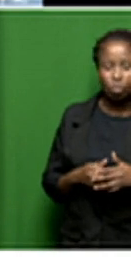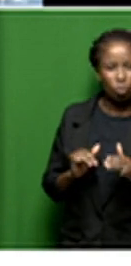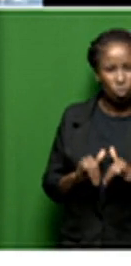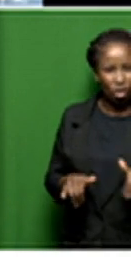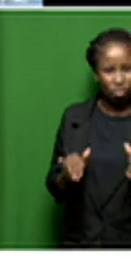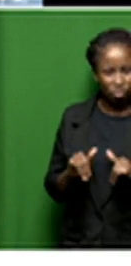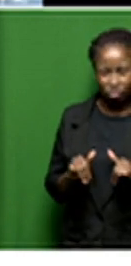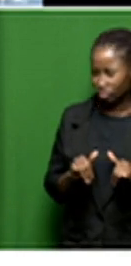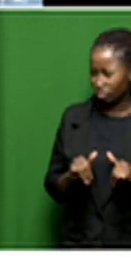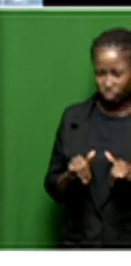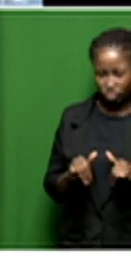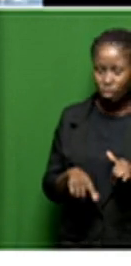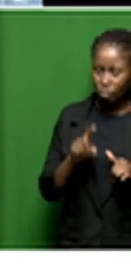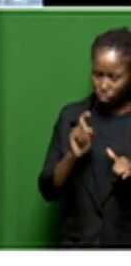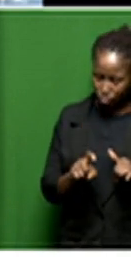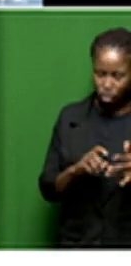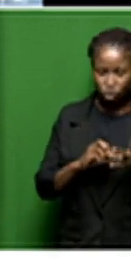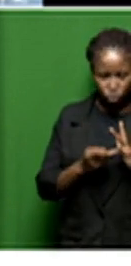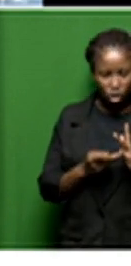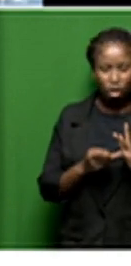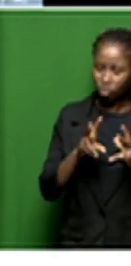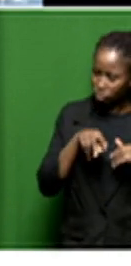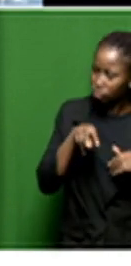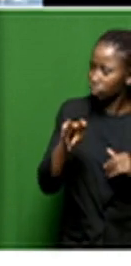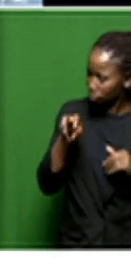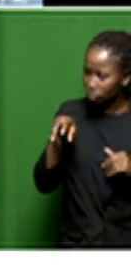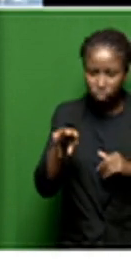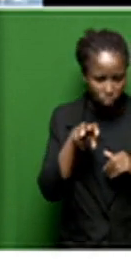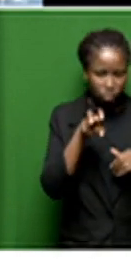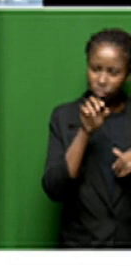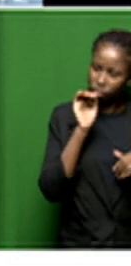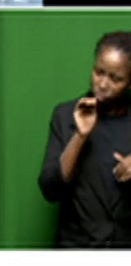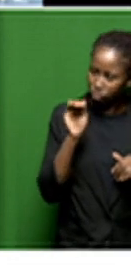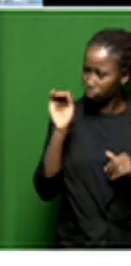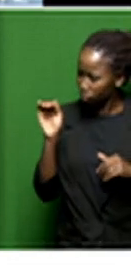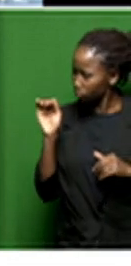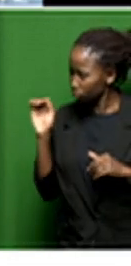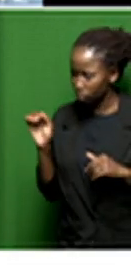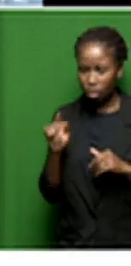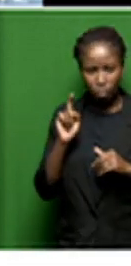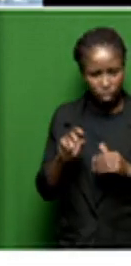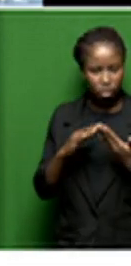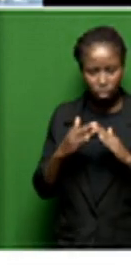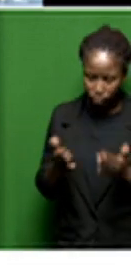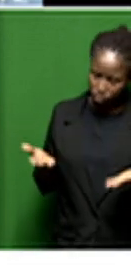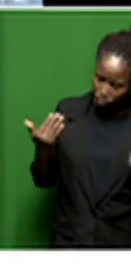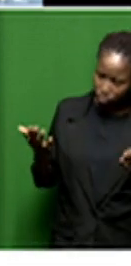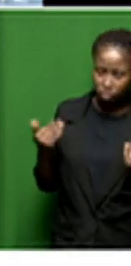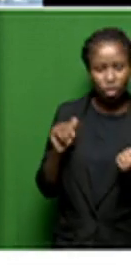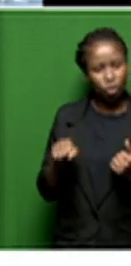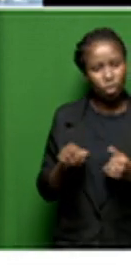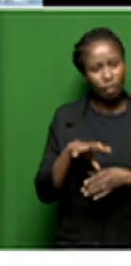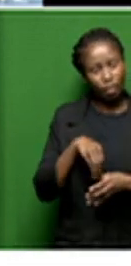more proactive in getting out, you know, when these sites do pop up, that the communities are involved. And